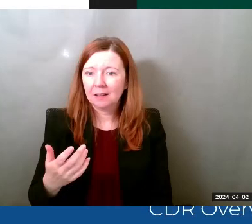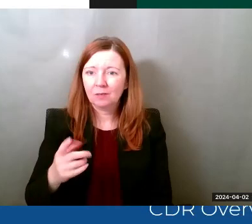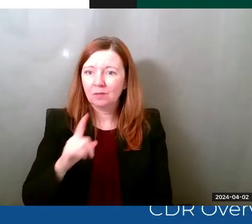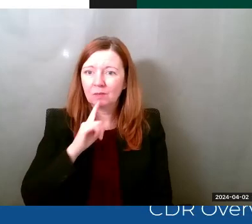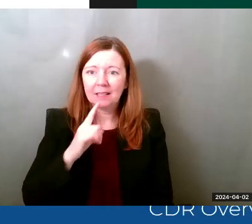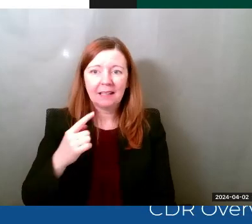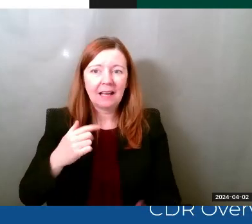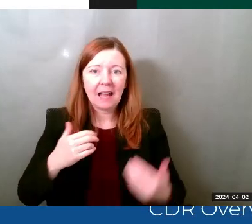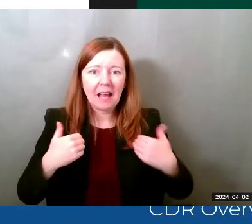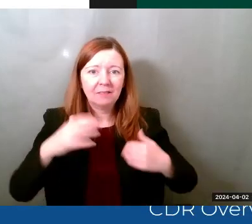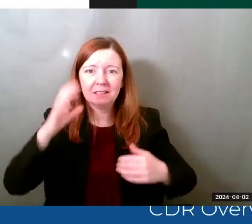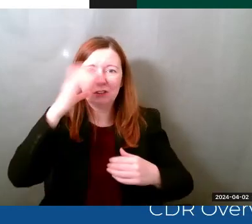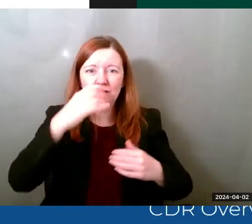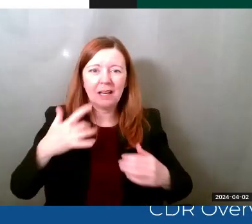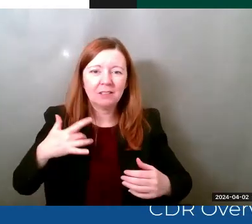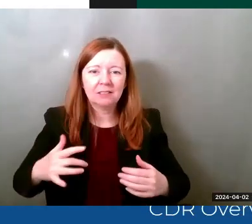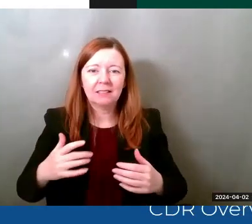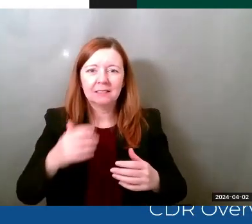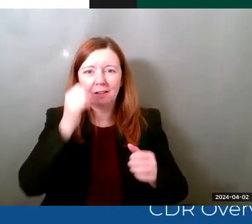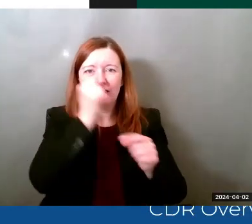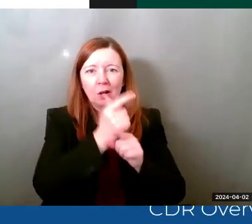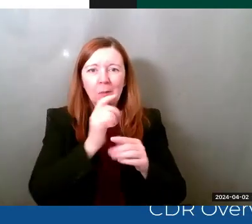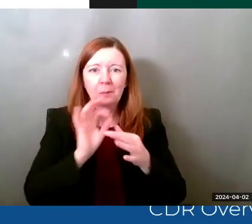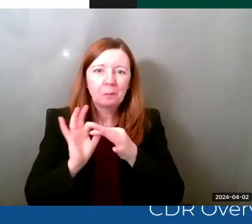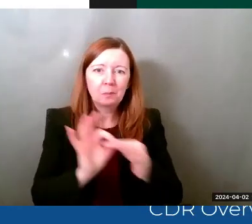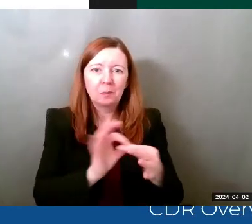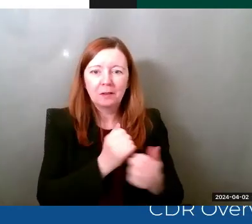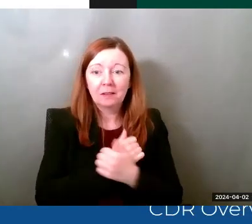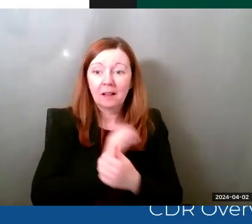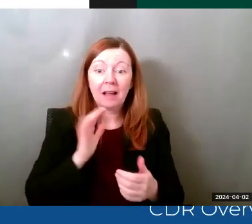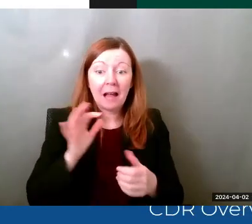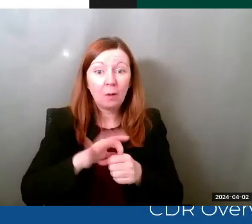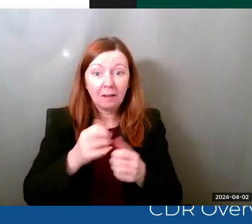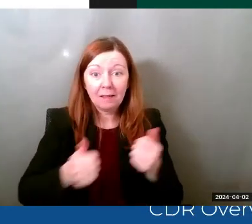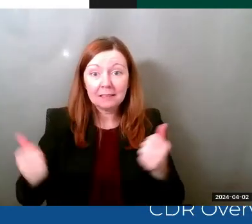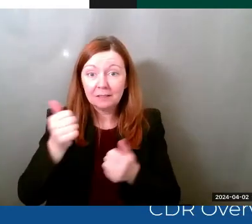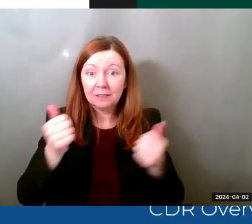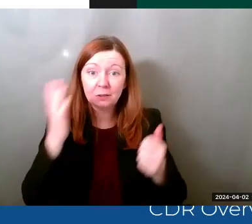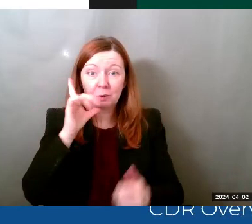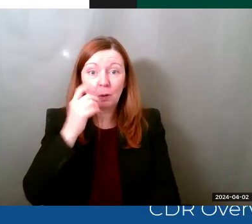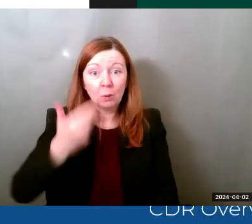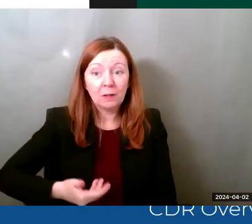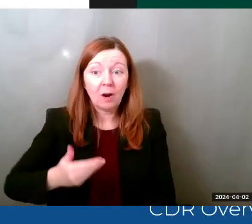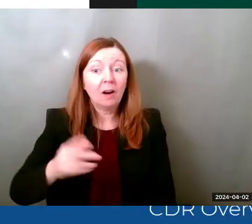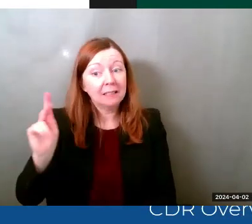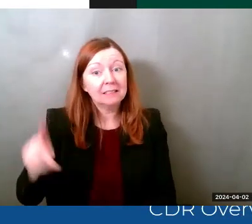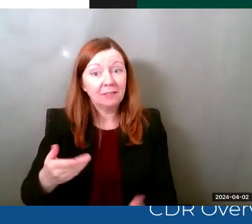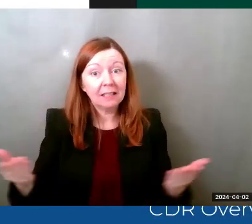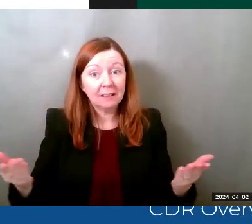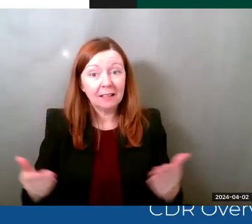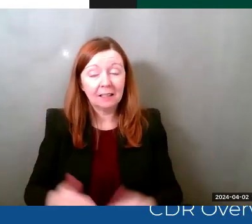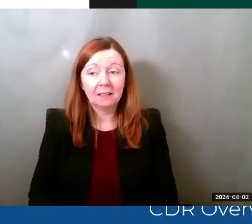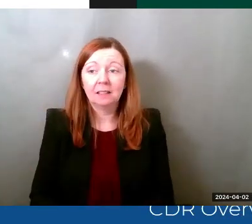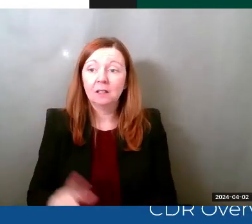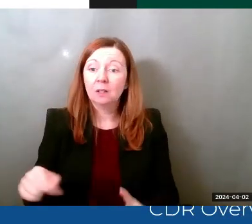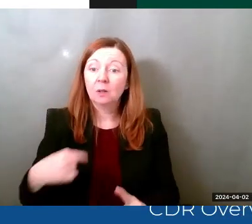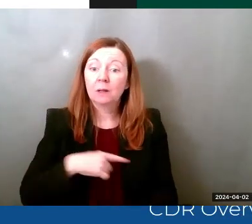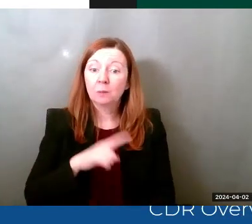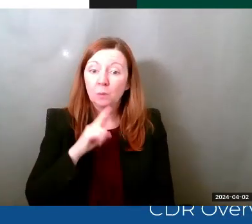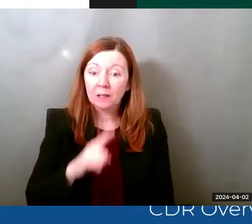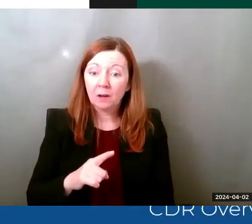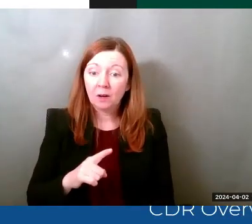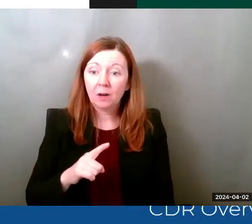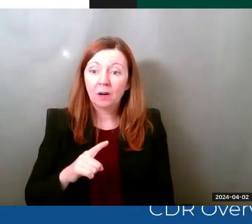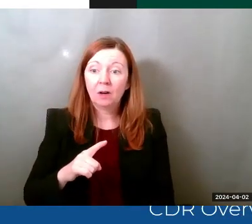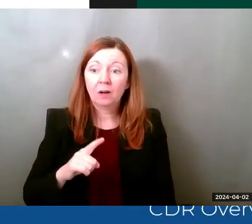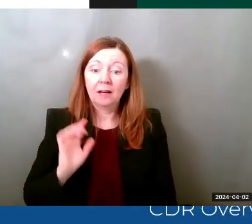brotherly love. Our elected officials know who we are. It's a Philly thing. When we are in